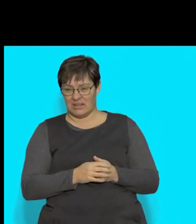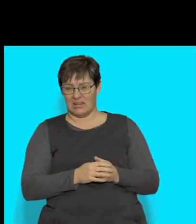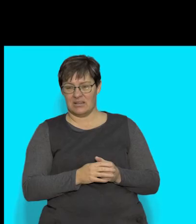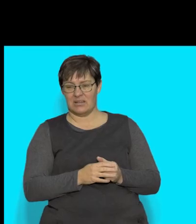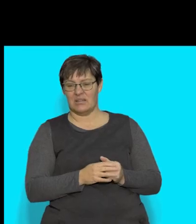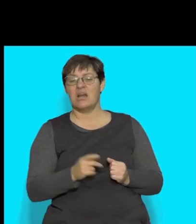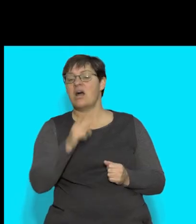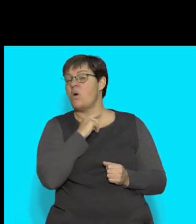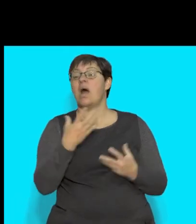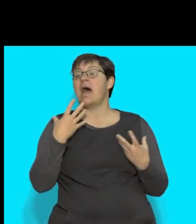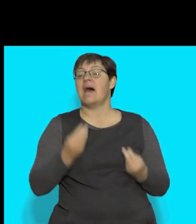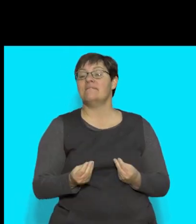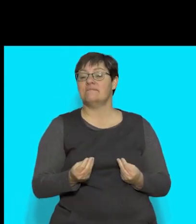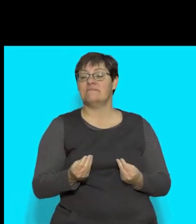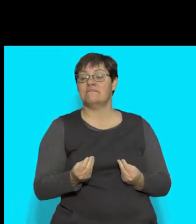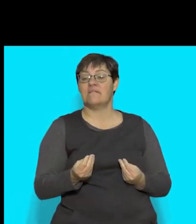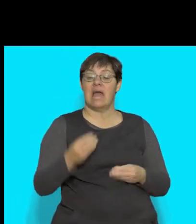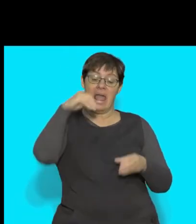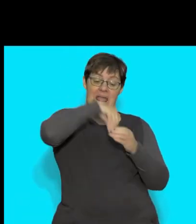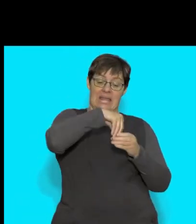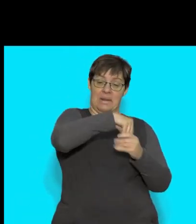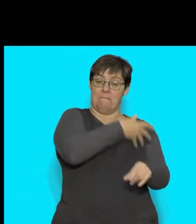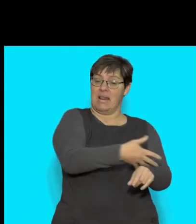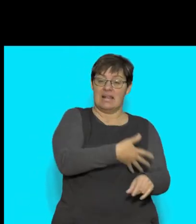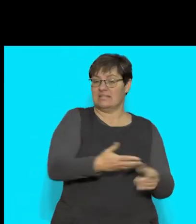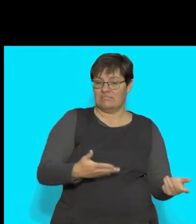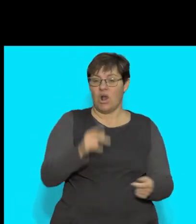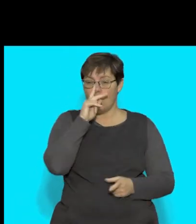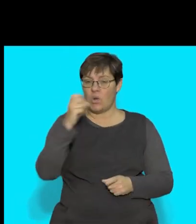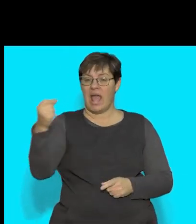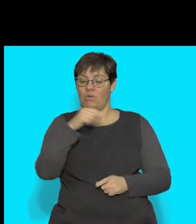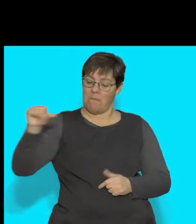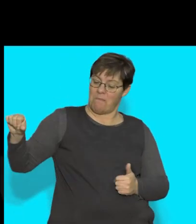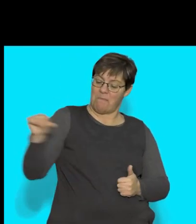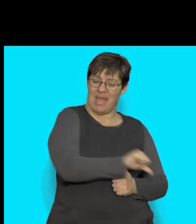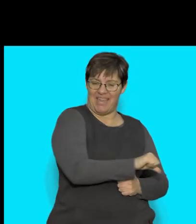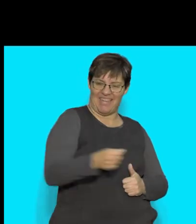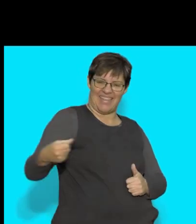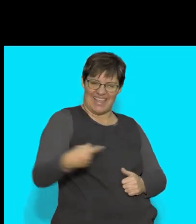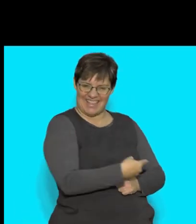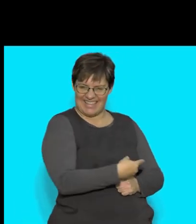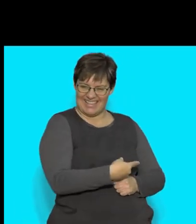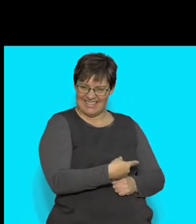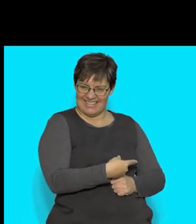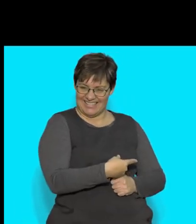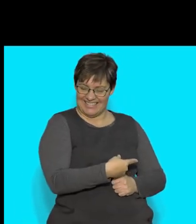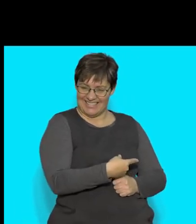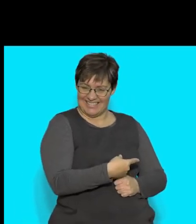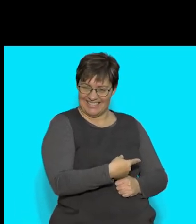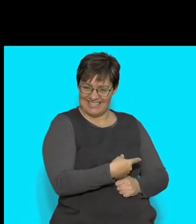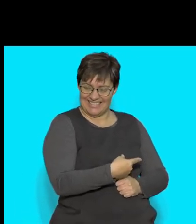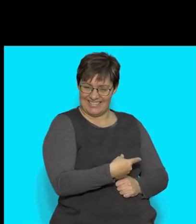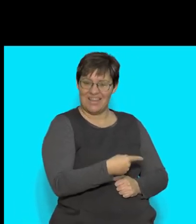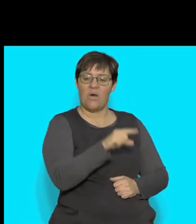don't have it it's in the blood, and look at the arrow. Tubular